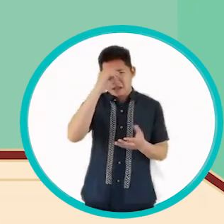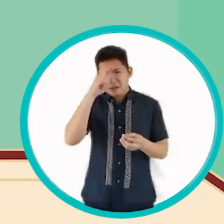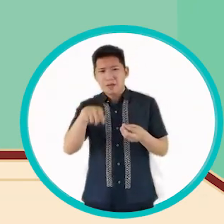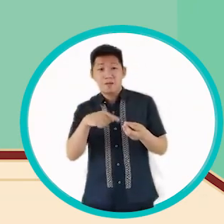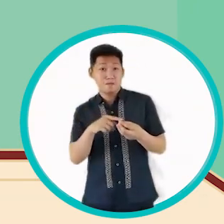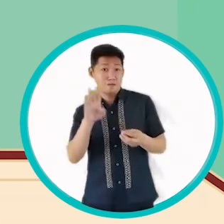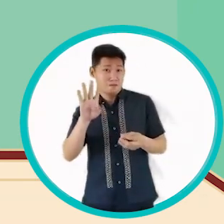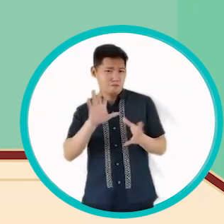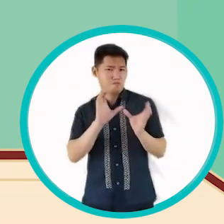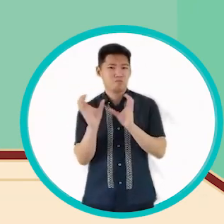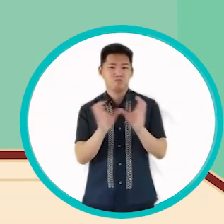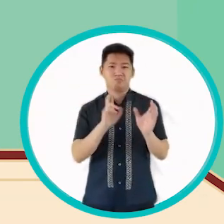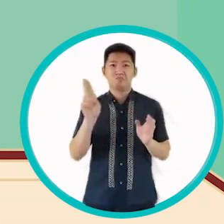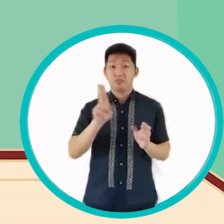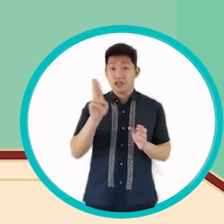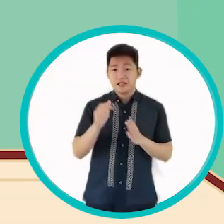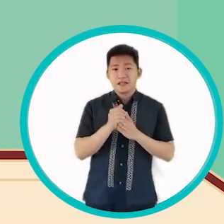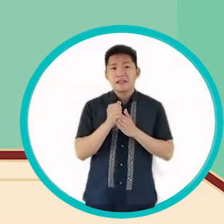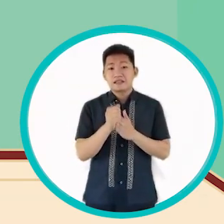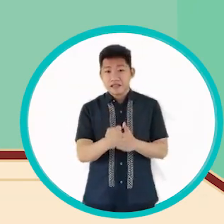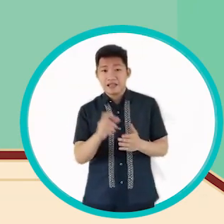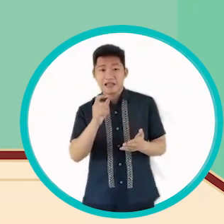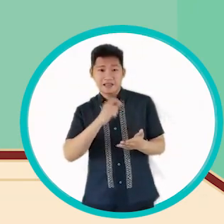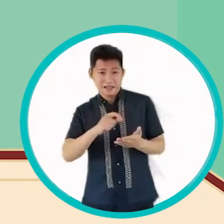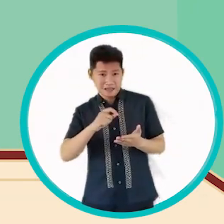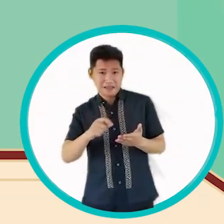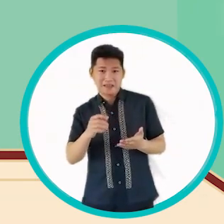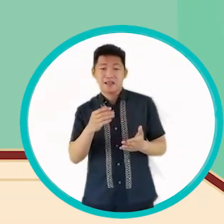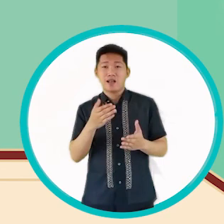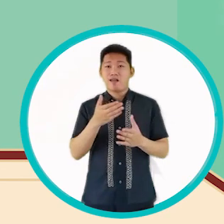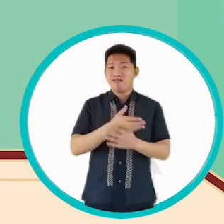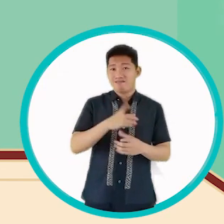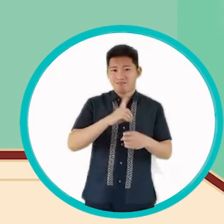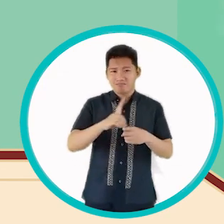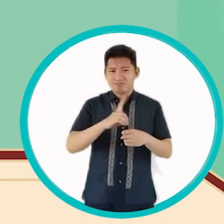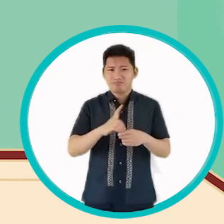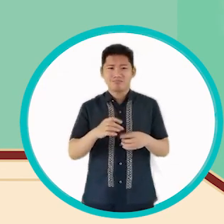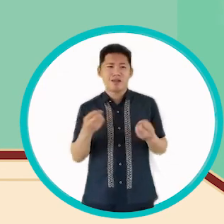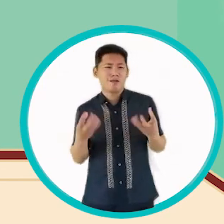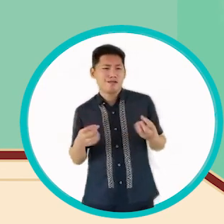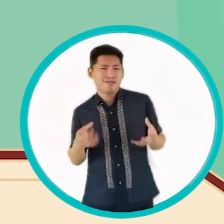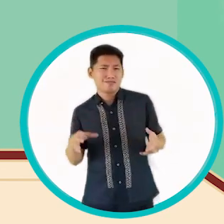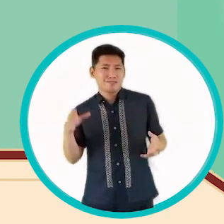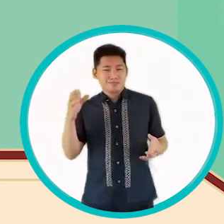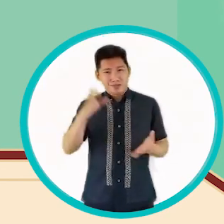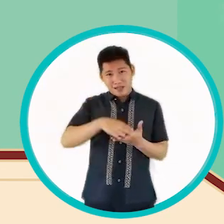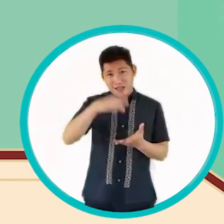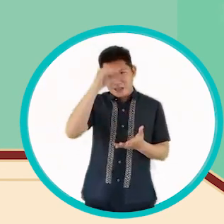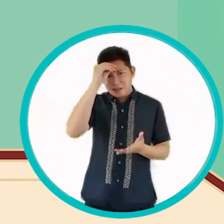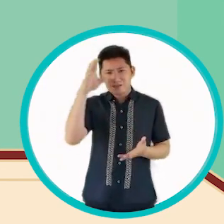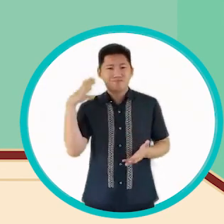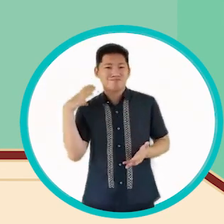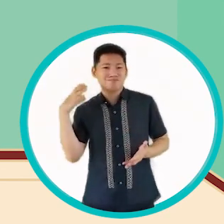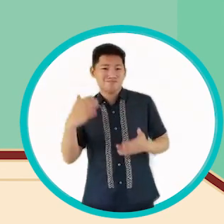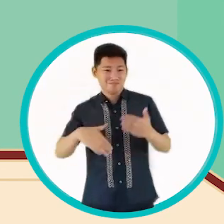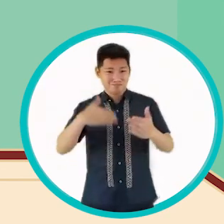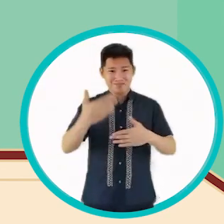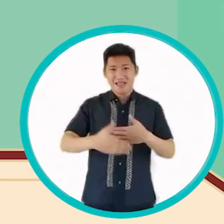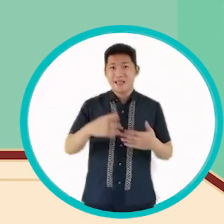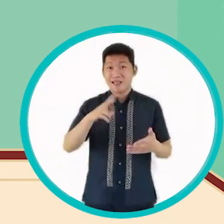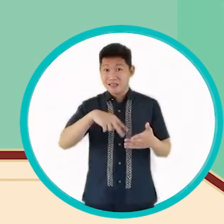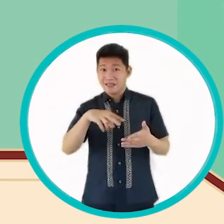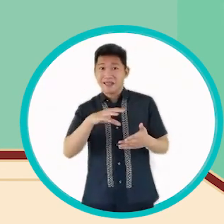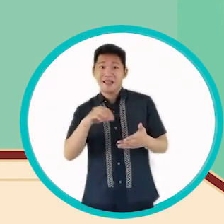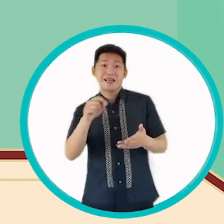have learned about the 4 commonly used patterns of written text across disciplines. More learning awaits you on our next meet